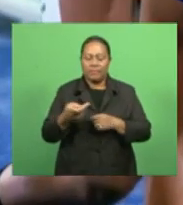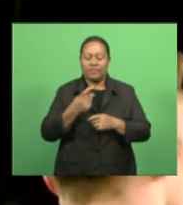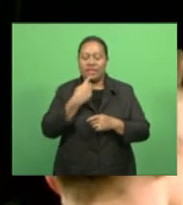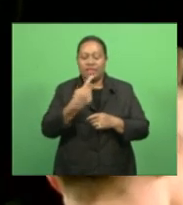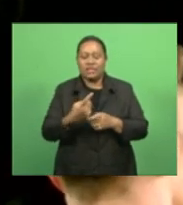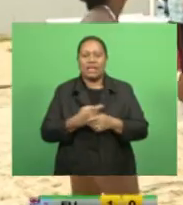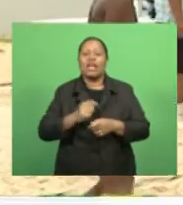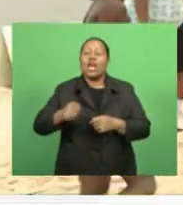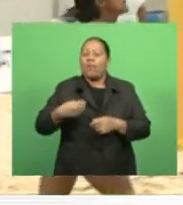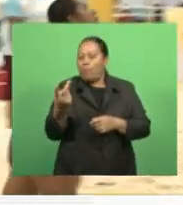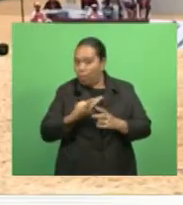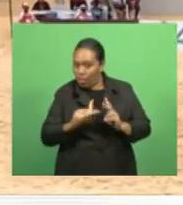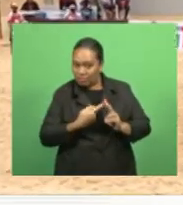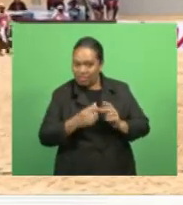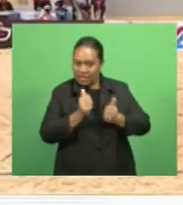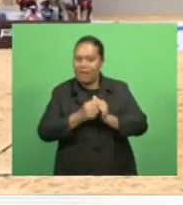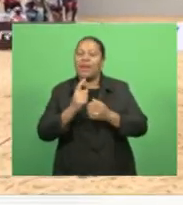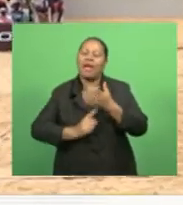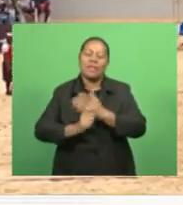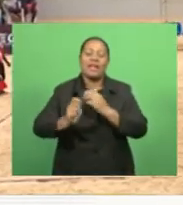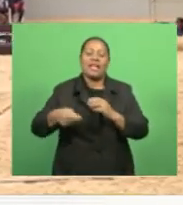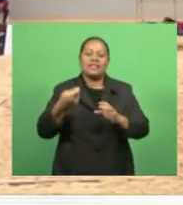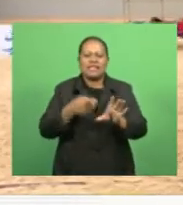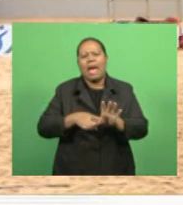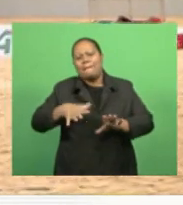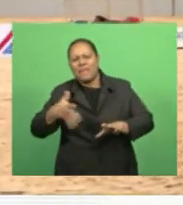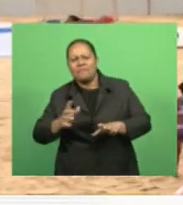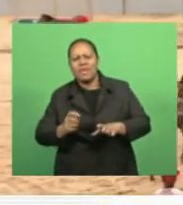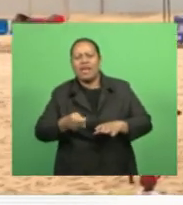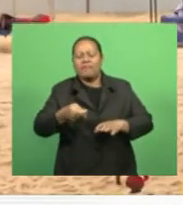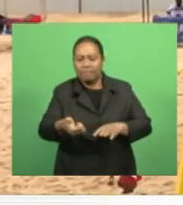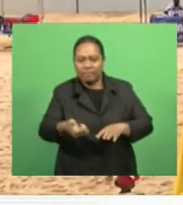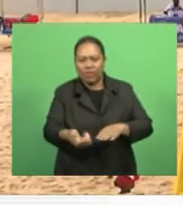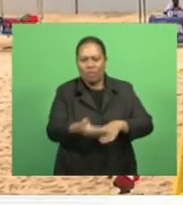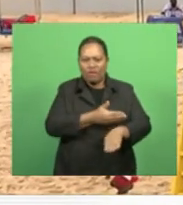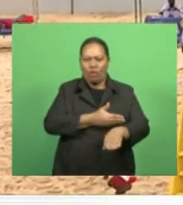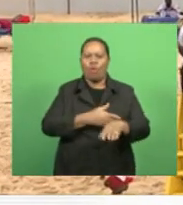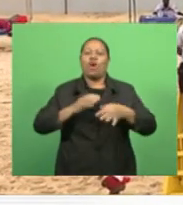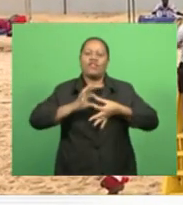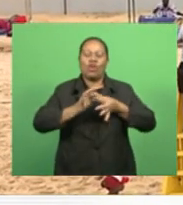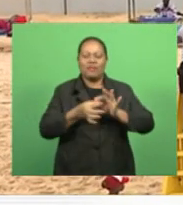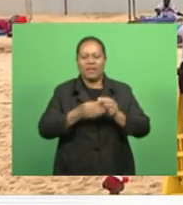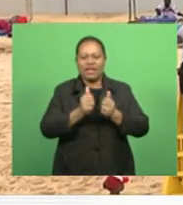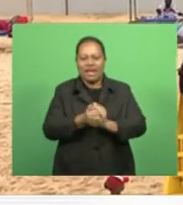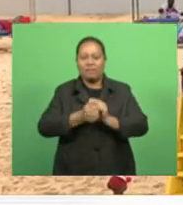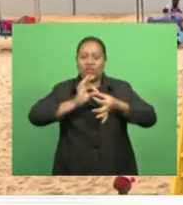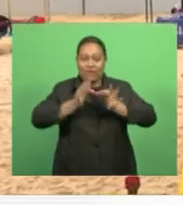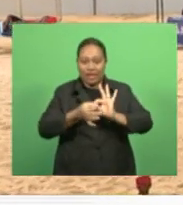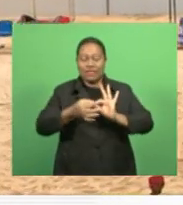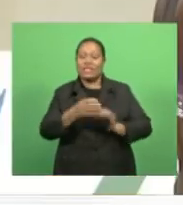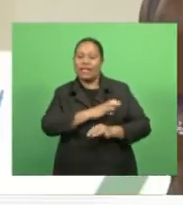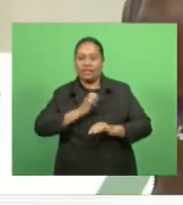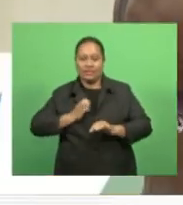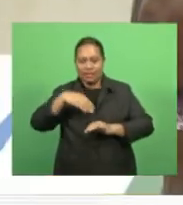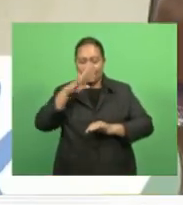held next year, with the Mini Games to be staged either before or after the Olympics. Vasanok Chief Executive Lorraine Ma